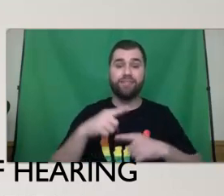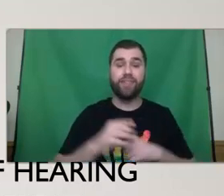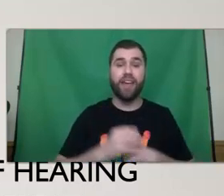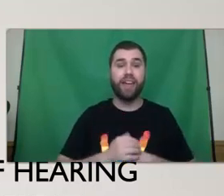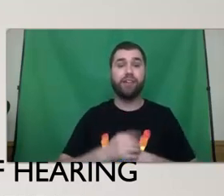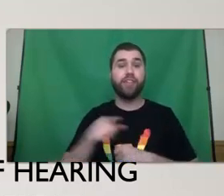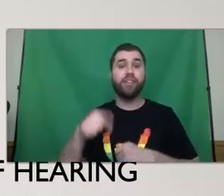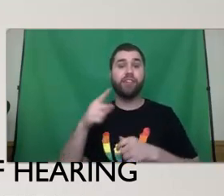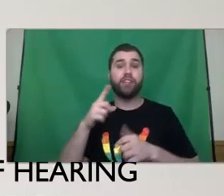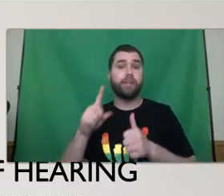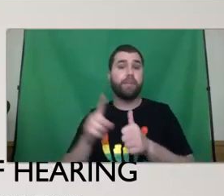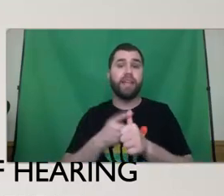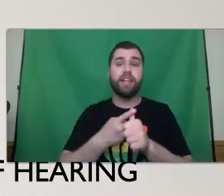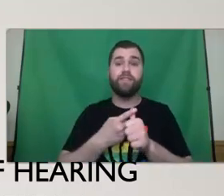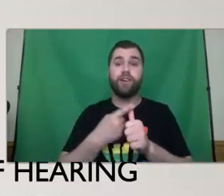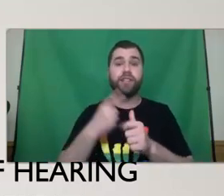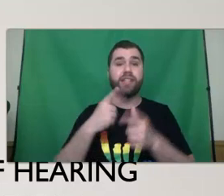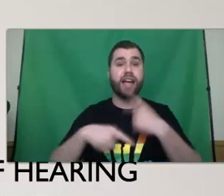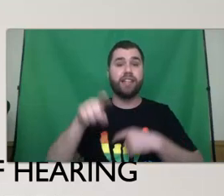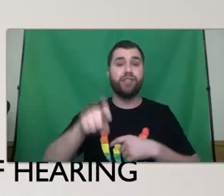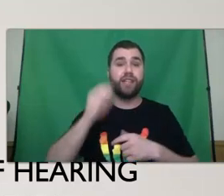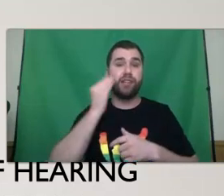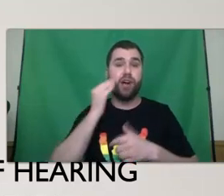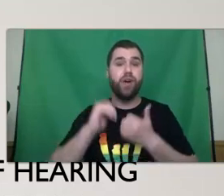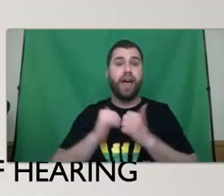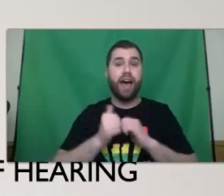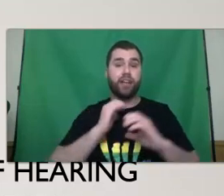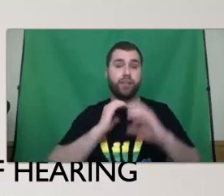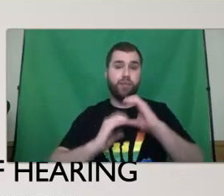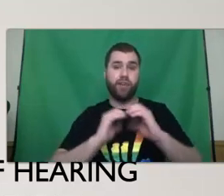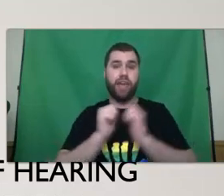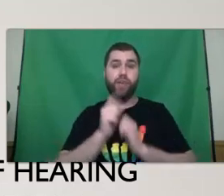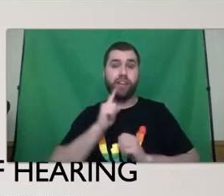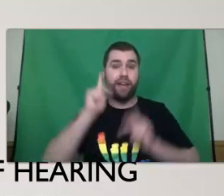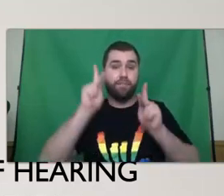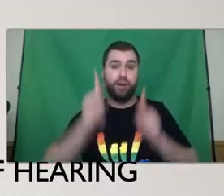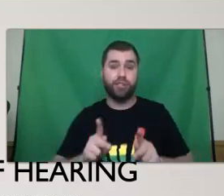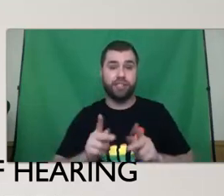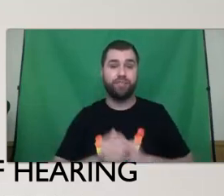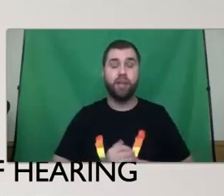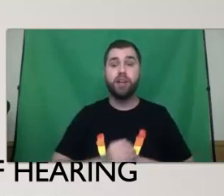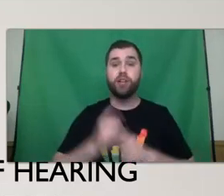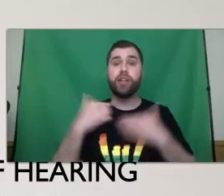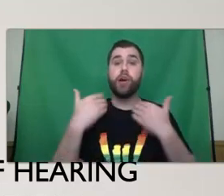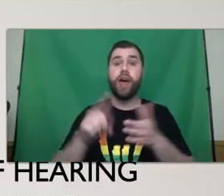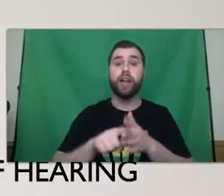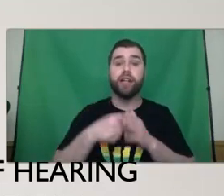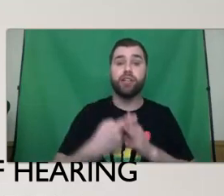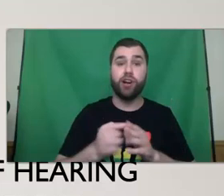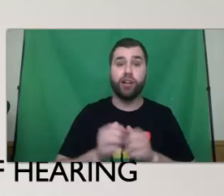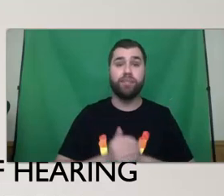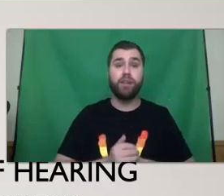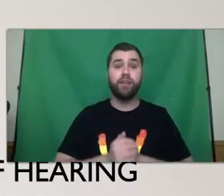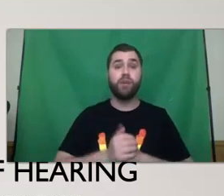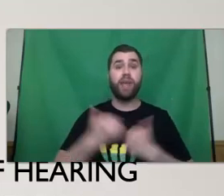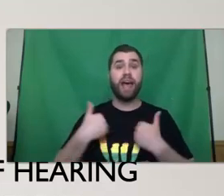signs. Okay, so these are just some basic first signs that you need to know how to communicate with a deaf person. So let's go ahead and get